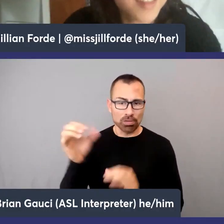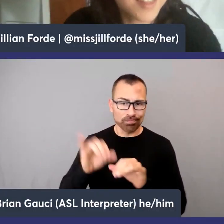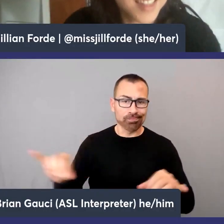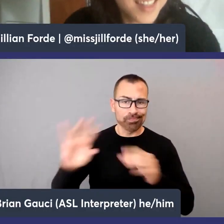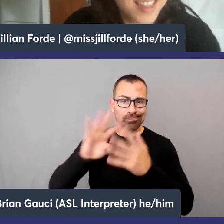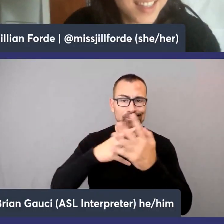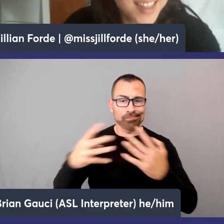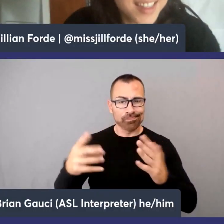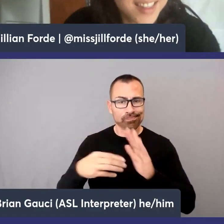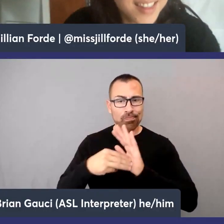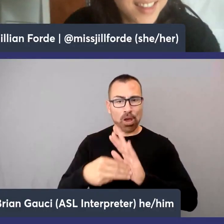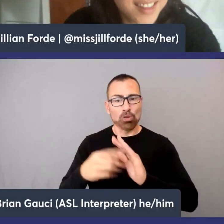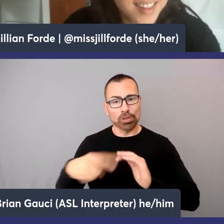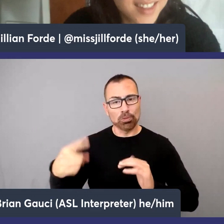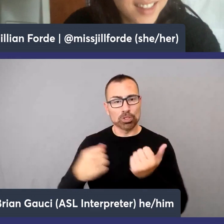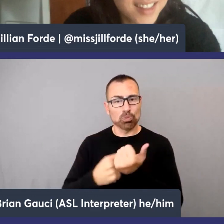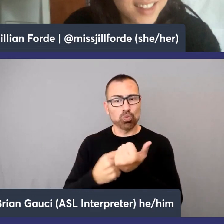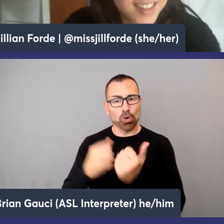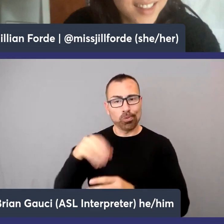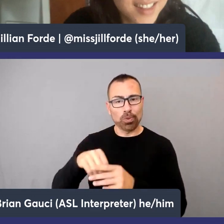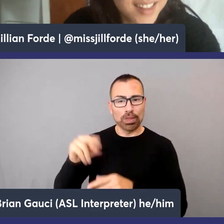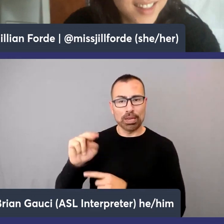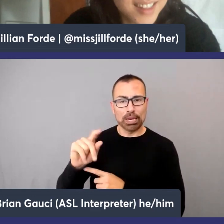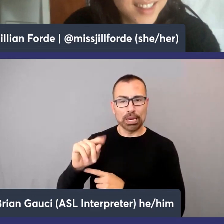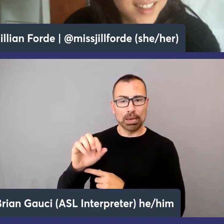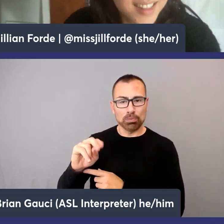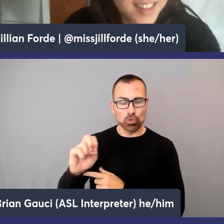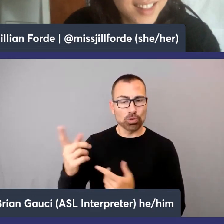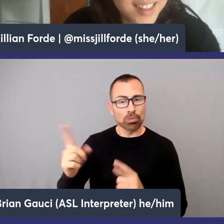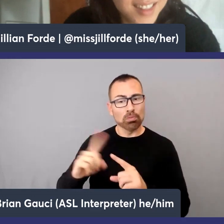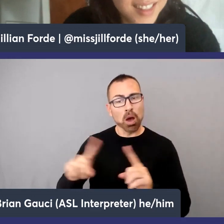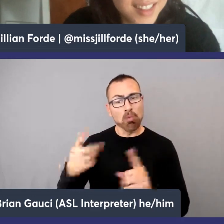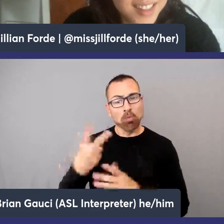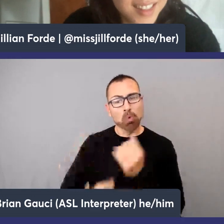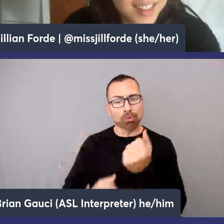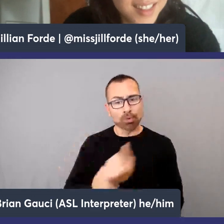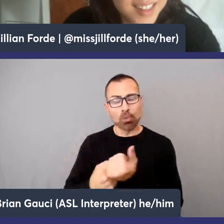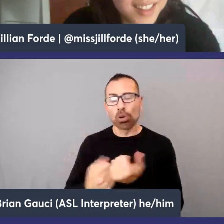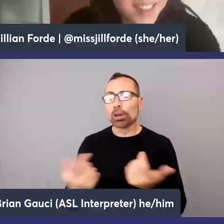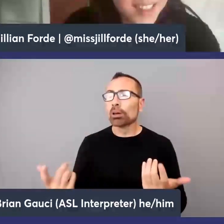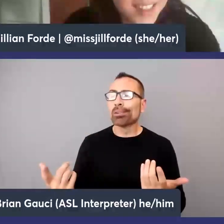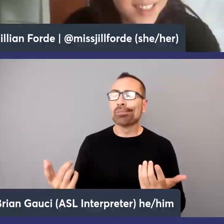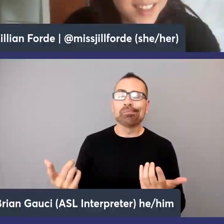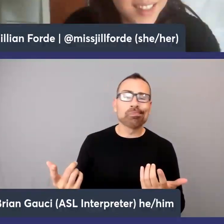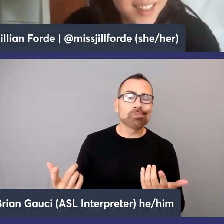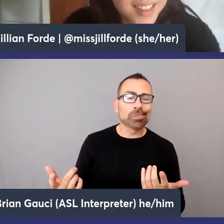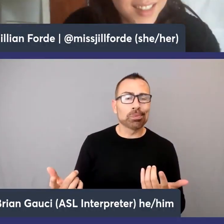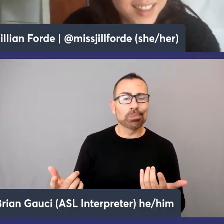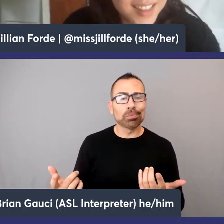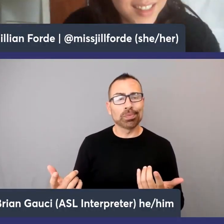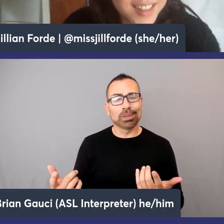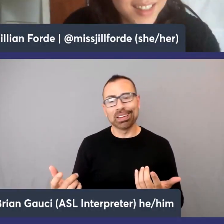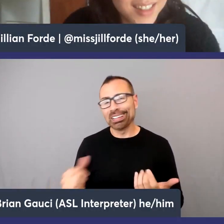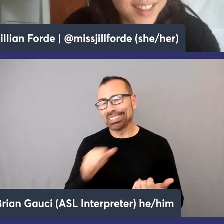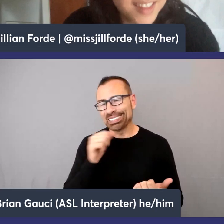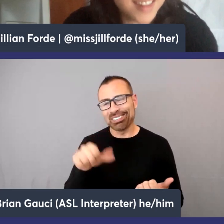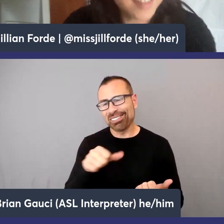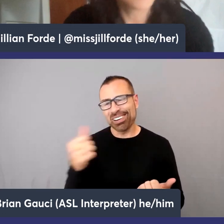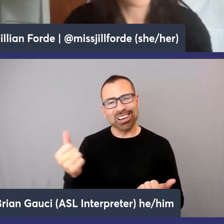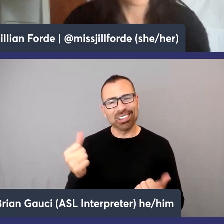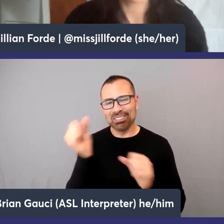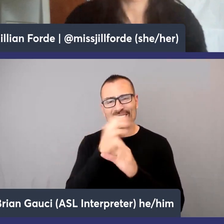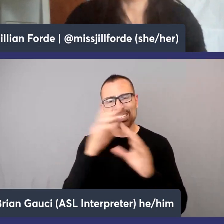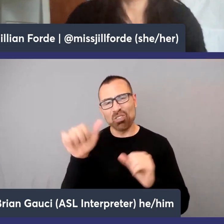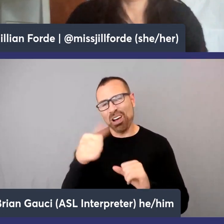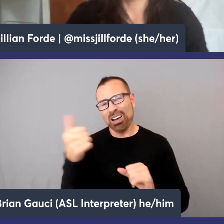And it supports both of those in an interoperable manner, but it doesn't have kind of other visualizations for any other sort of data sources at